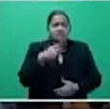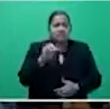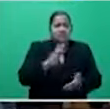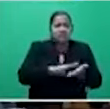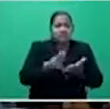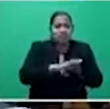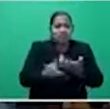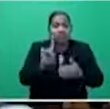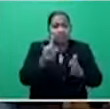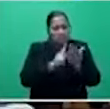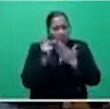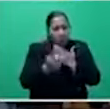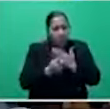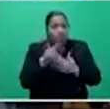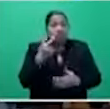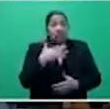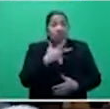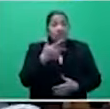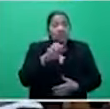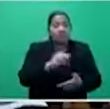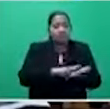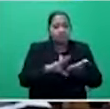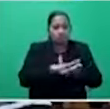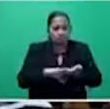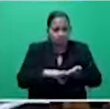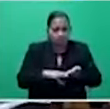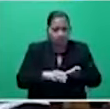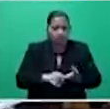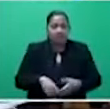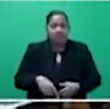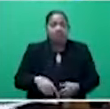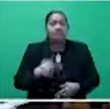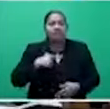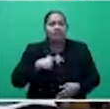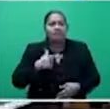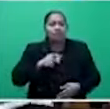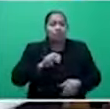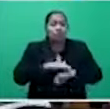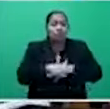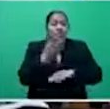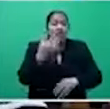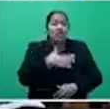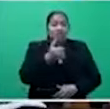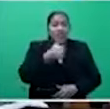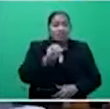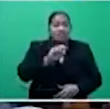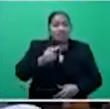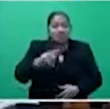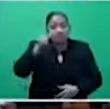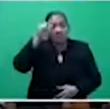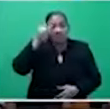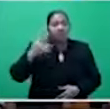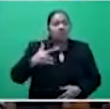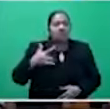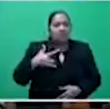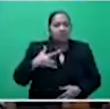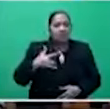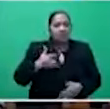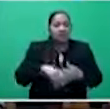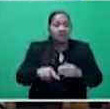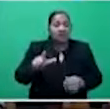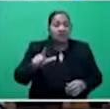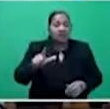project, $270 million, sir. Because of over 360,000 Fijians, sir, reside in the Lemi to